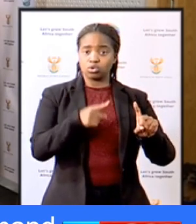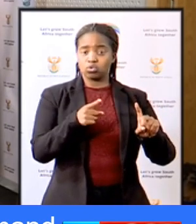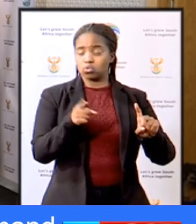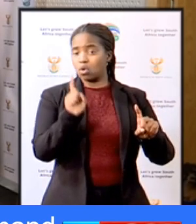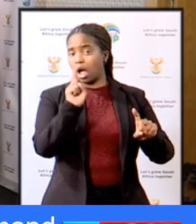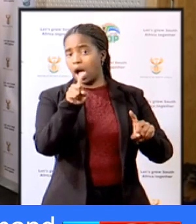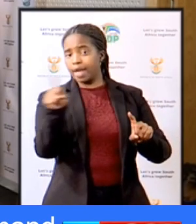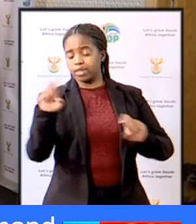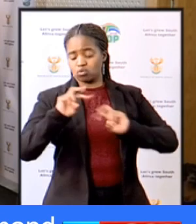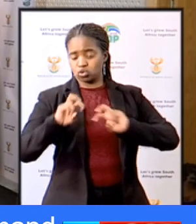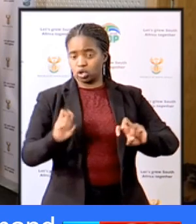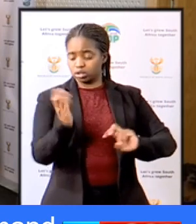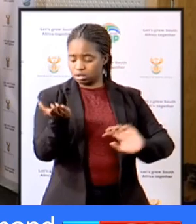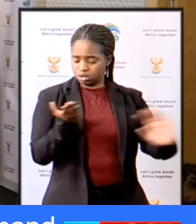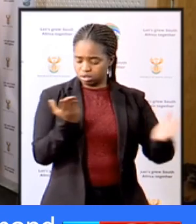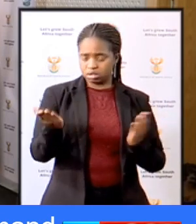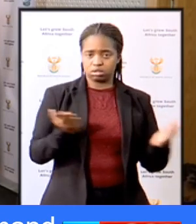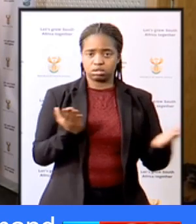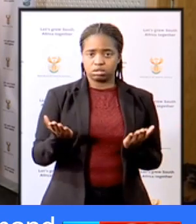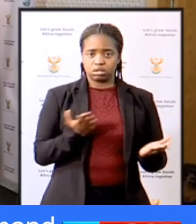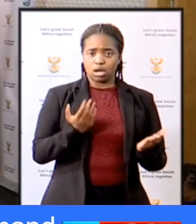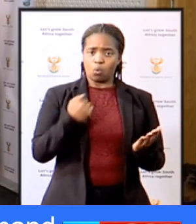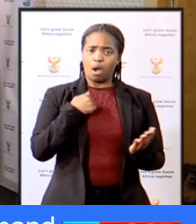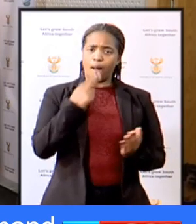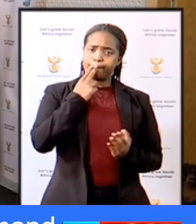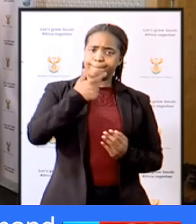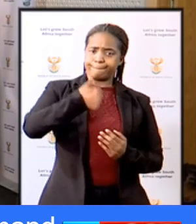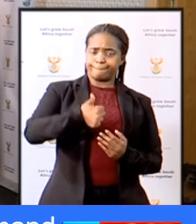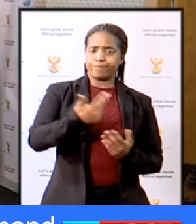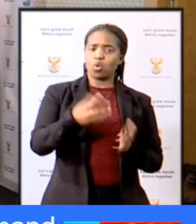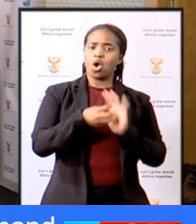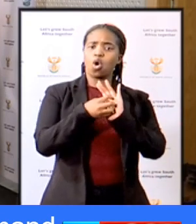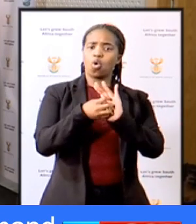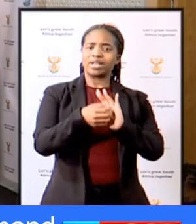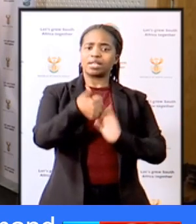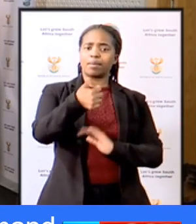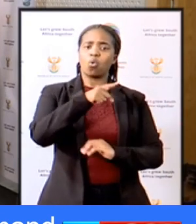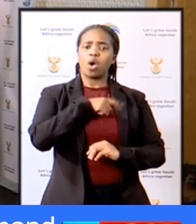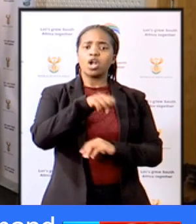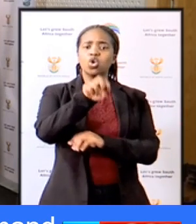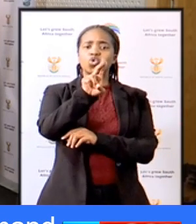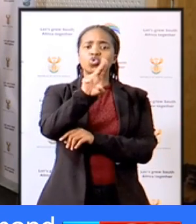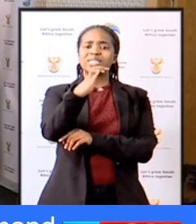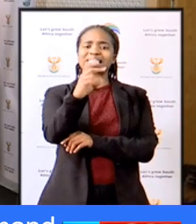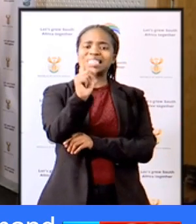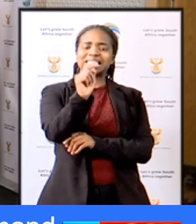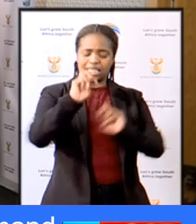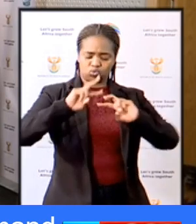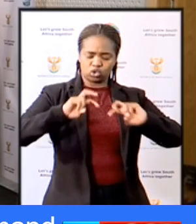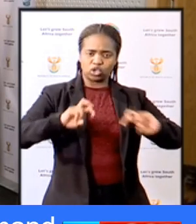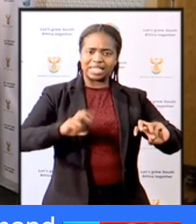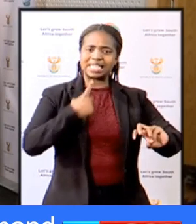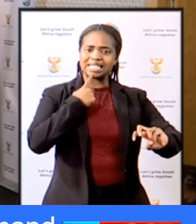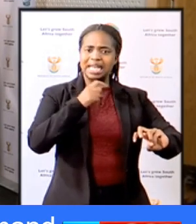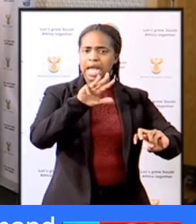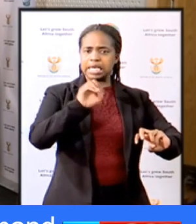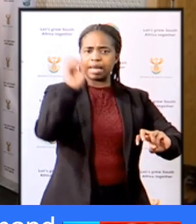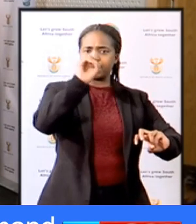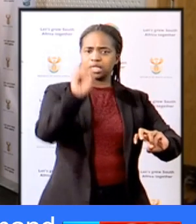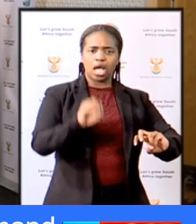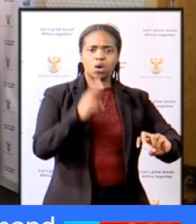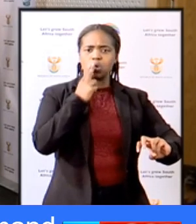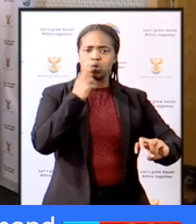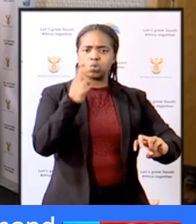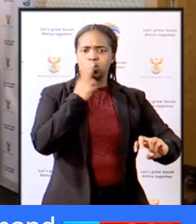against other studies that came to different findings? A good example could even be the UCT study that found 90% of people were